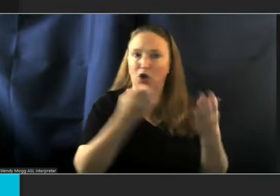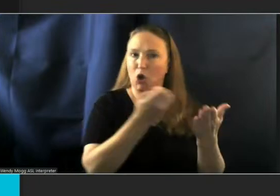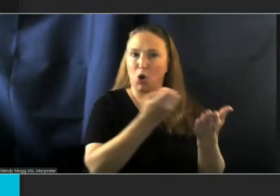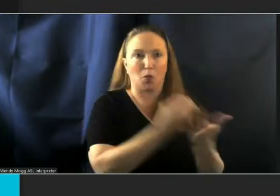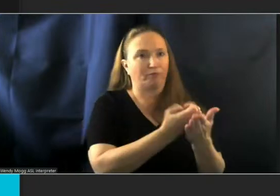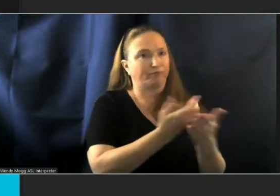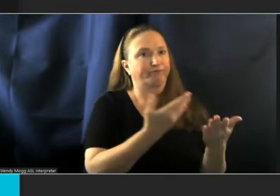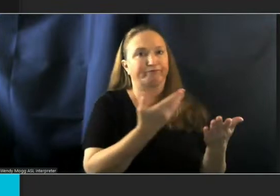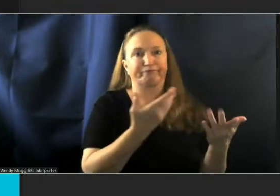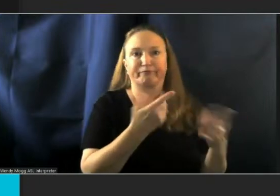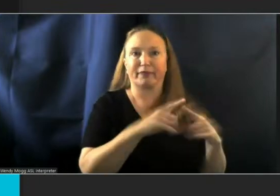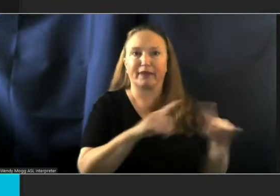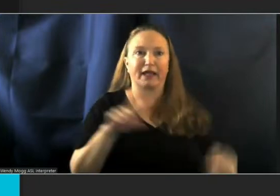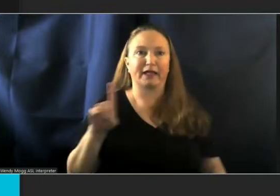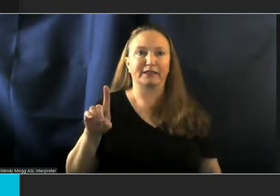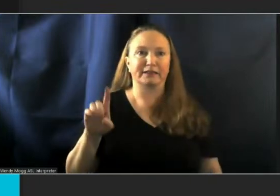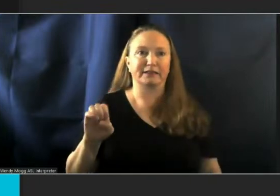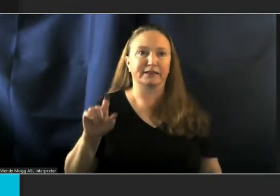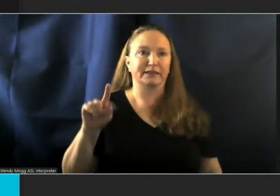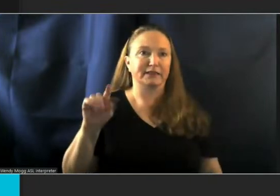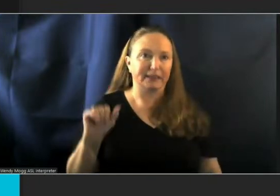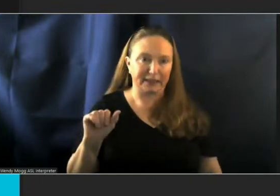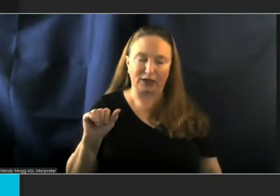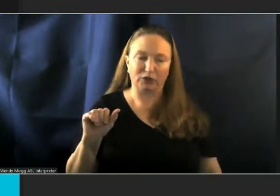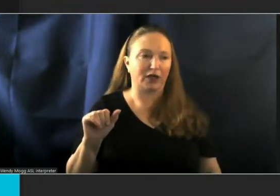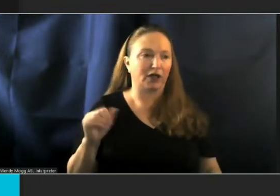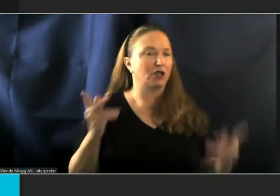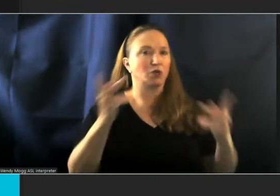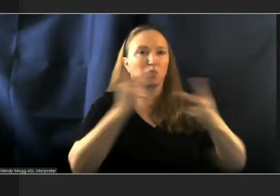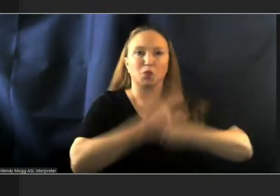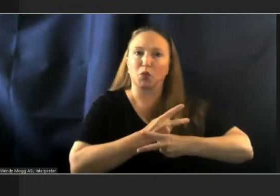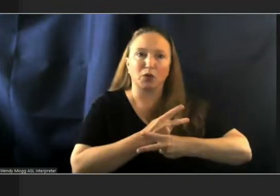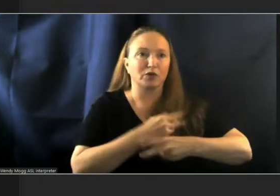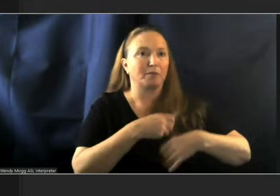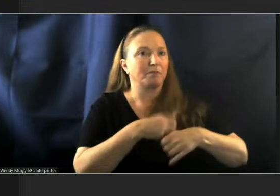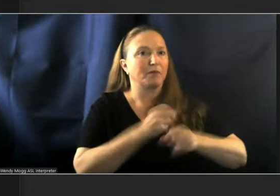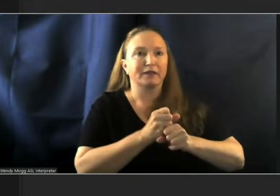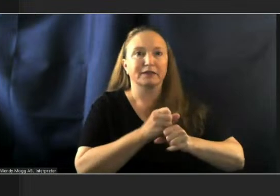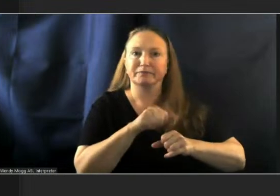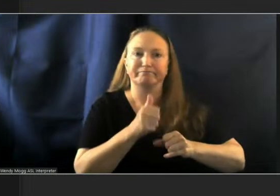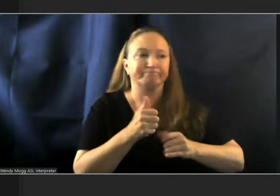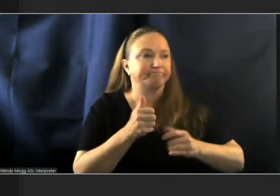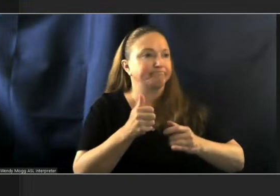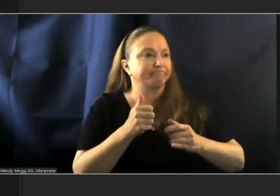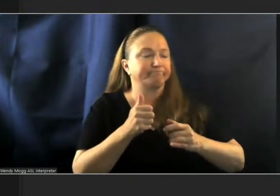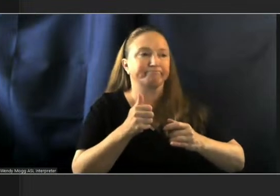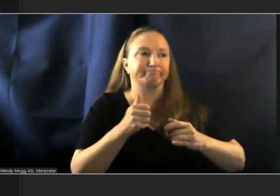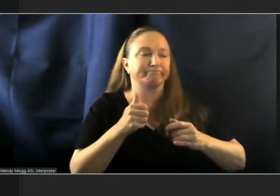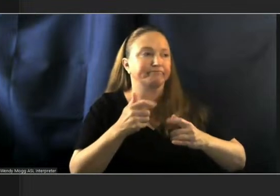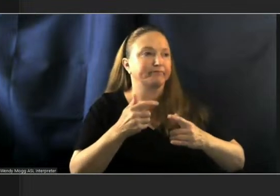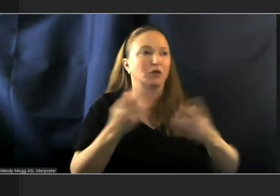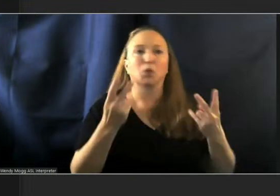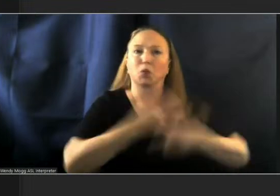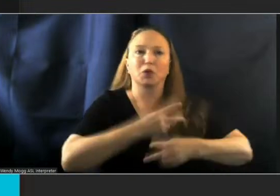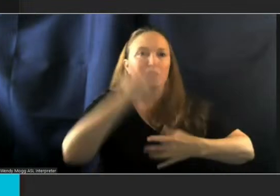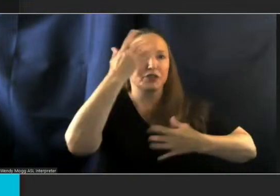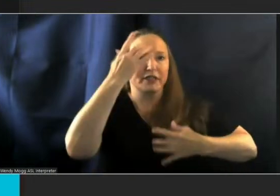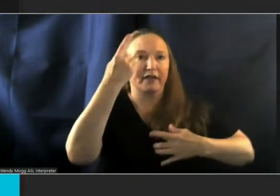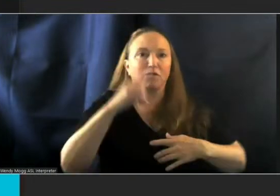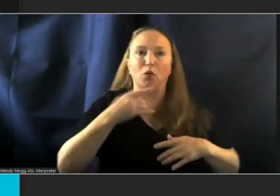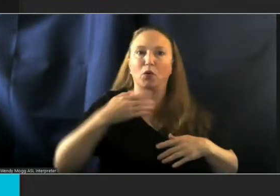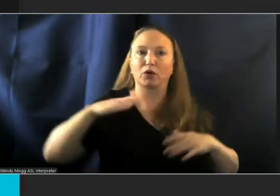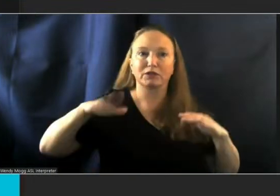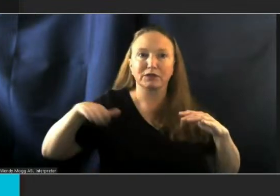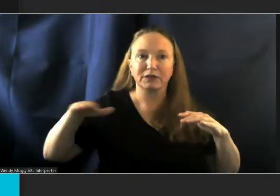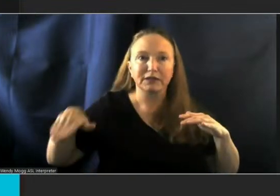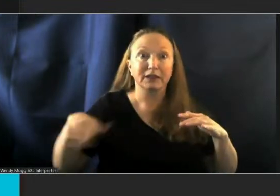virus is more deadly or causes more any particular complications in children. Thankfully, what we've